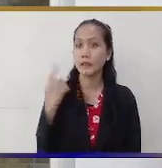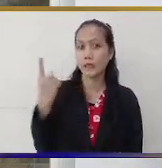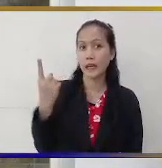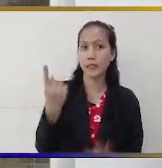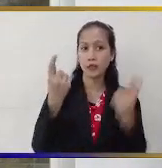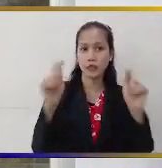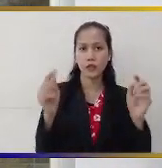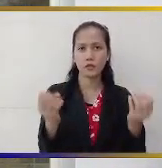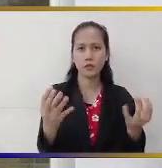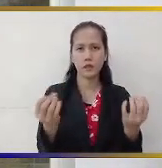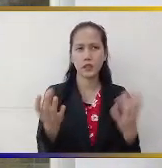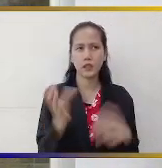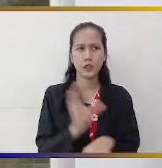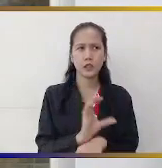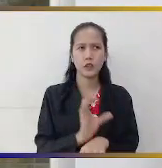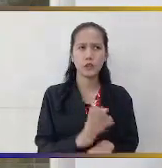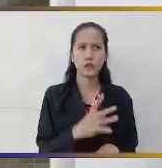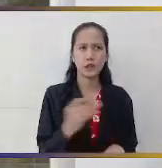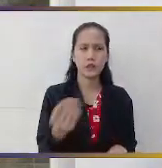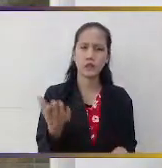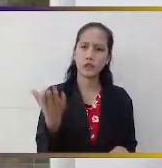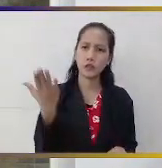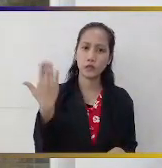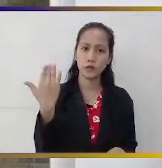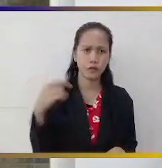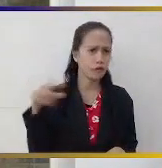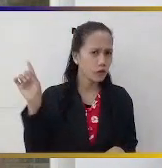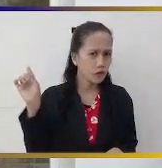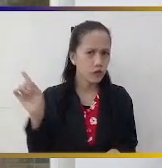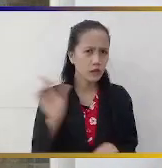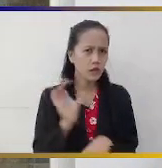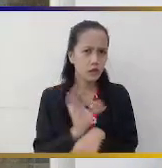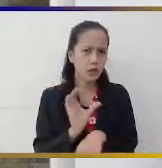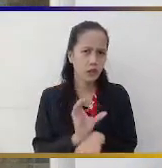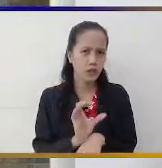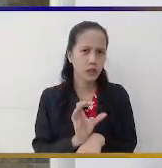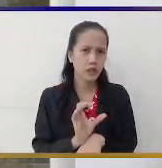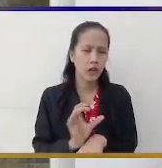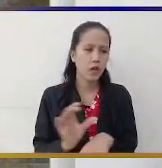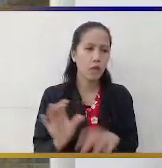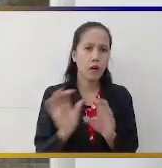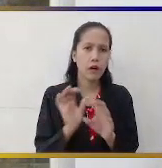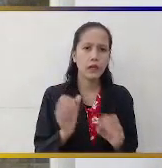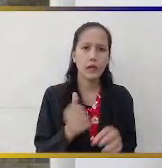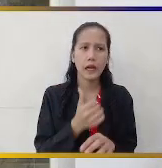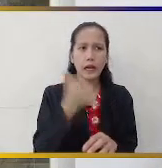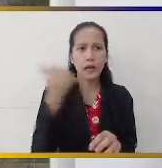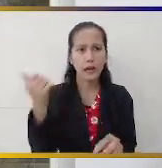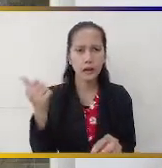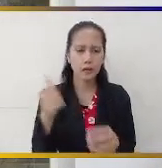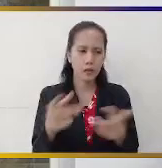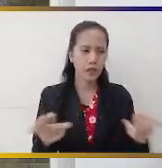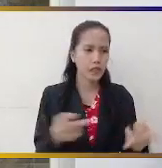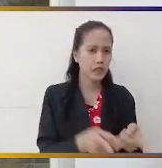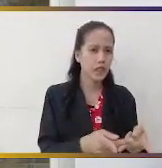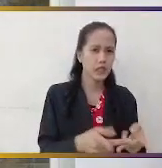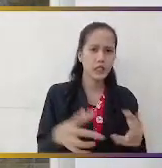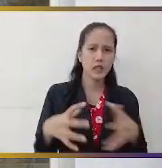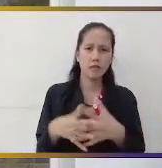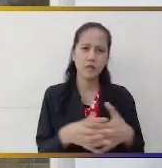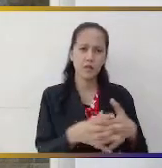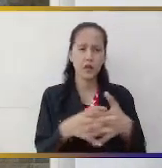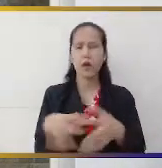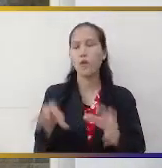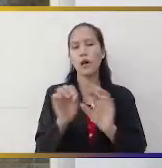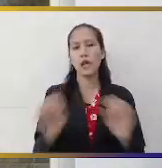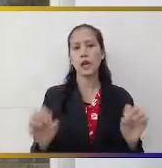across to San Diego. I've never seen a church like this, not in America. You say, how about Brother Hiles? Brother Hiles is in heaven, if